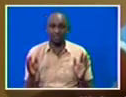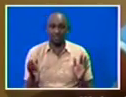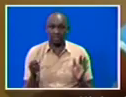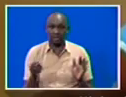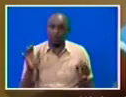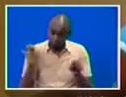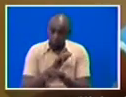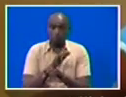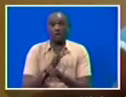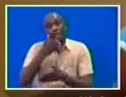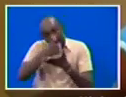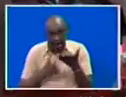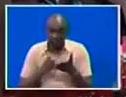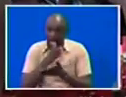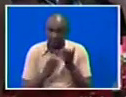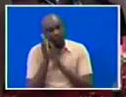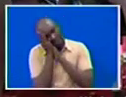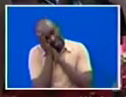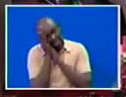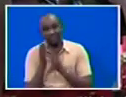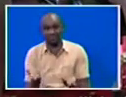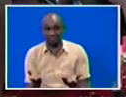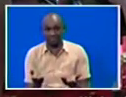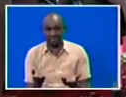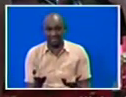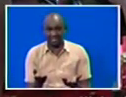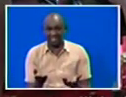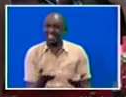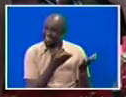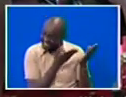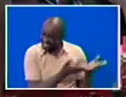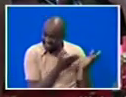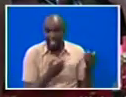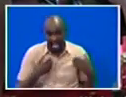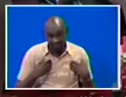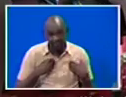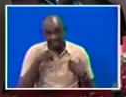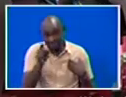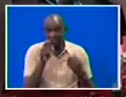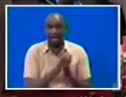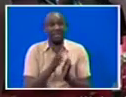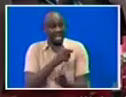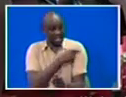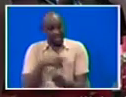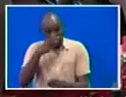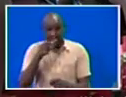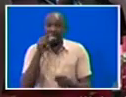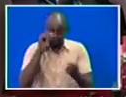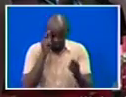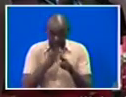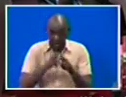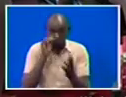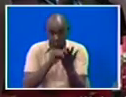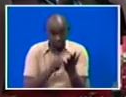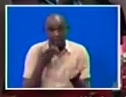amount, inasimamia kiwango fulani. This is despite accreditation of the health facilities, an exercise that